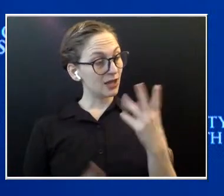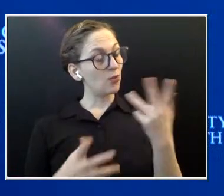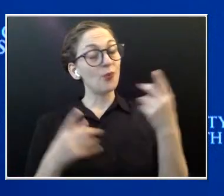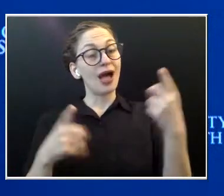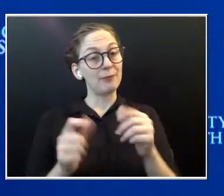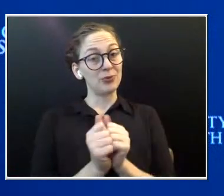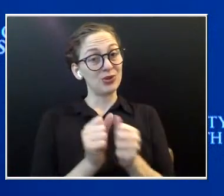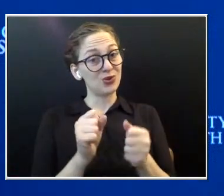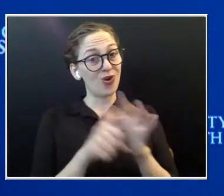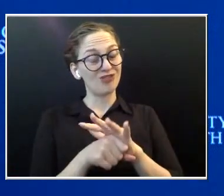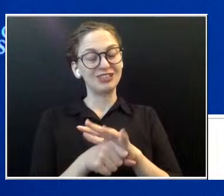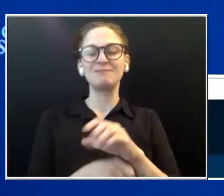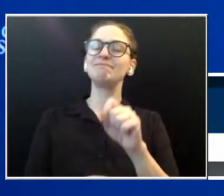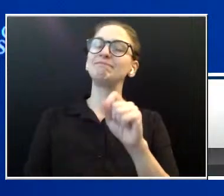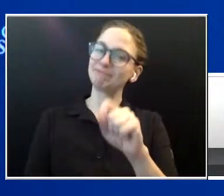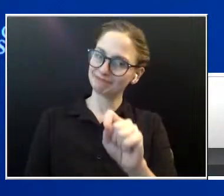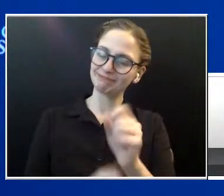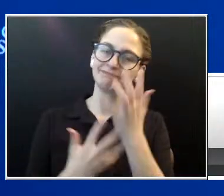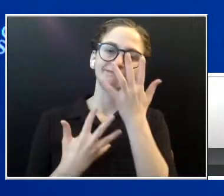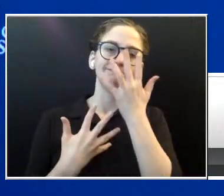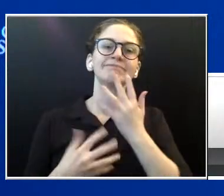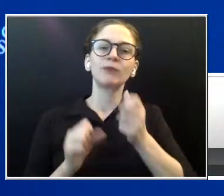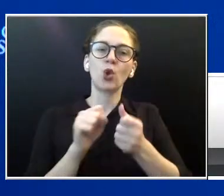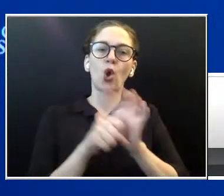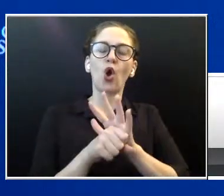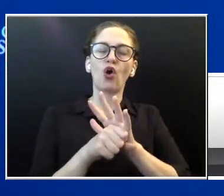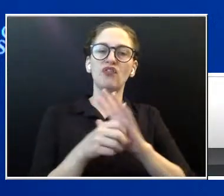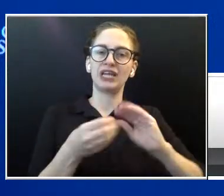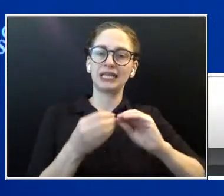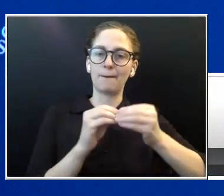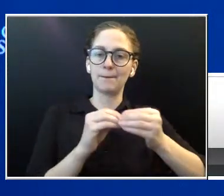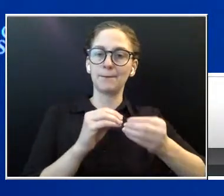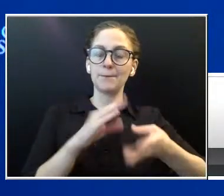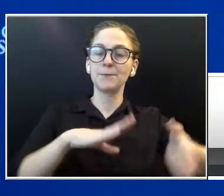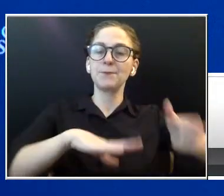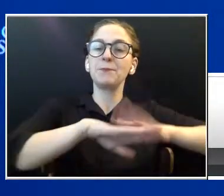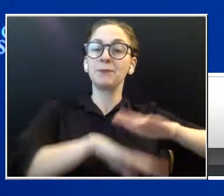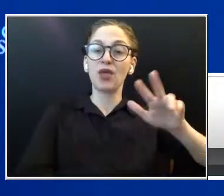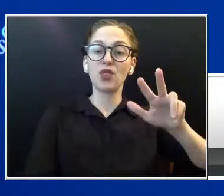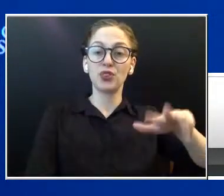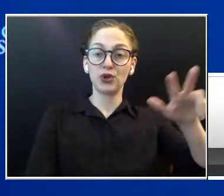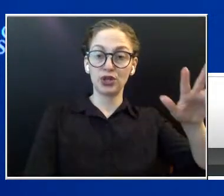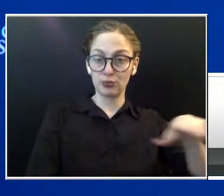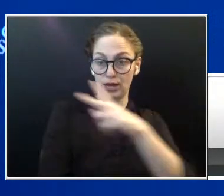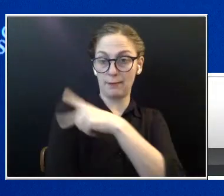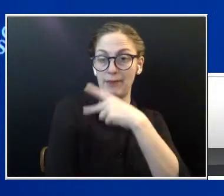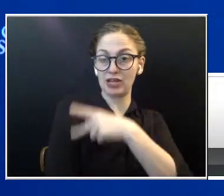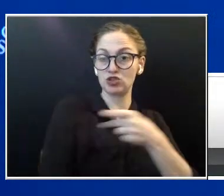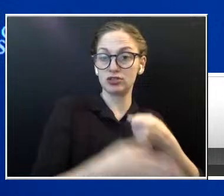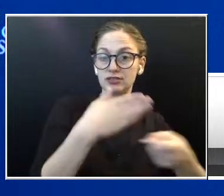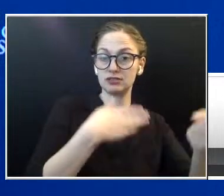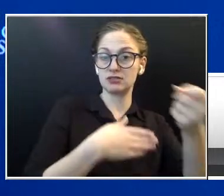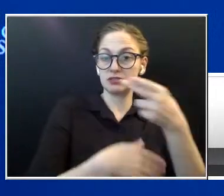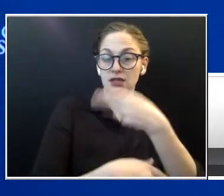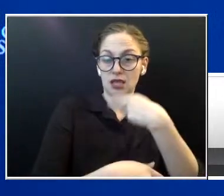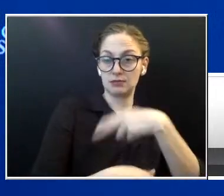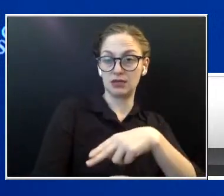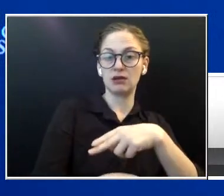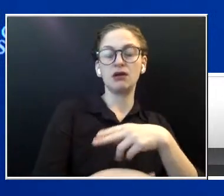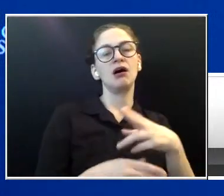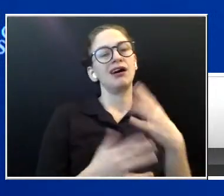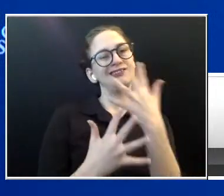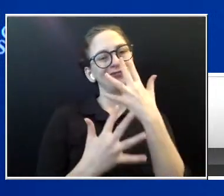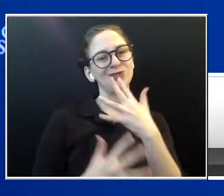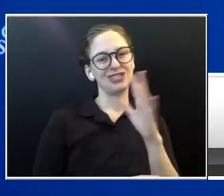unfortunately, COVID numbers are up to 33. Unfortunately, we have 7 in the ICU as well, so